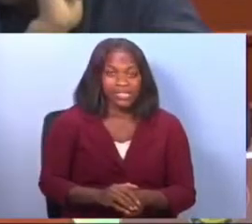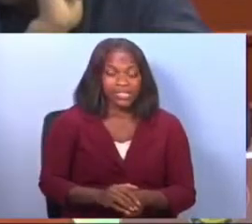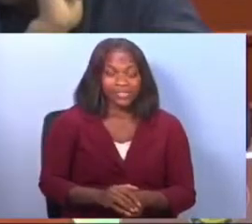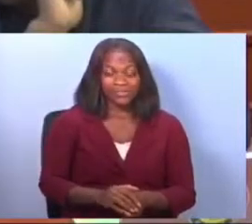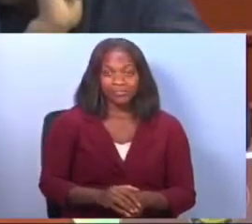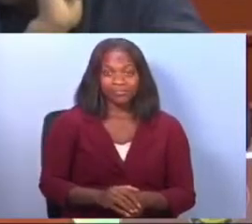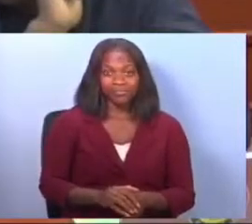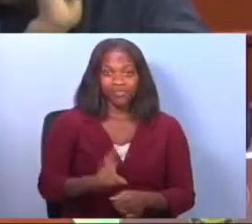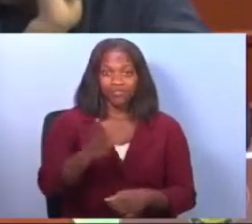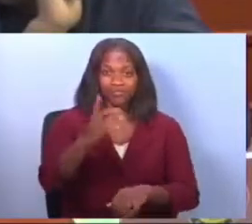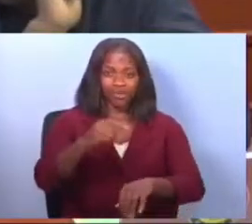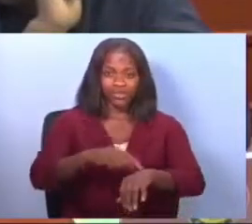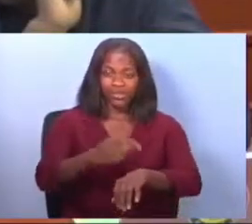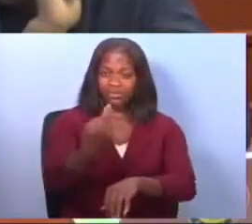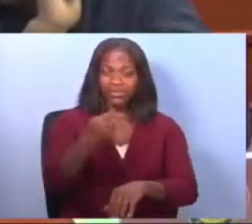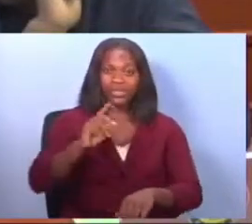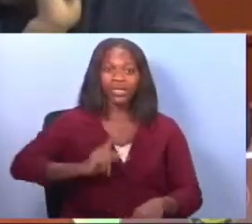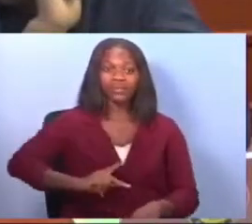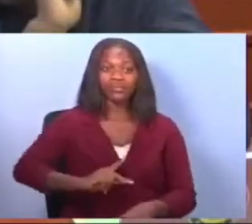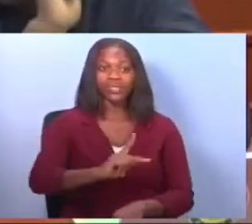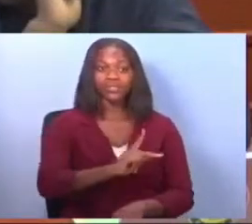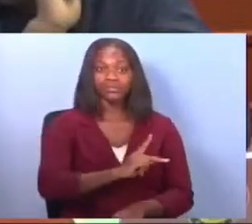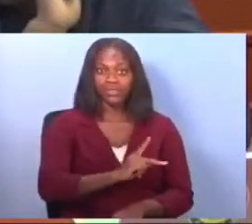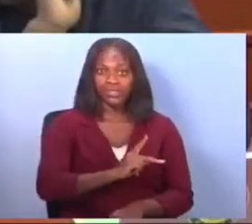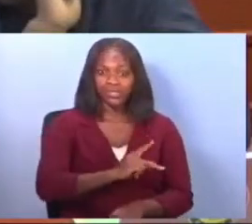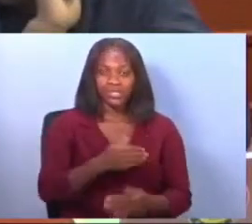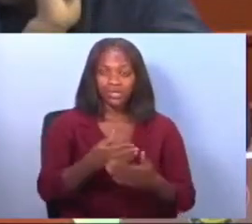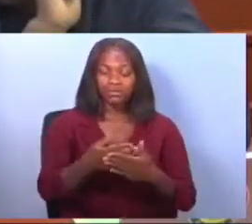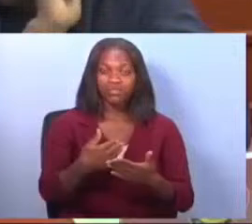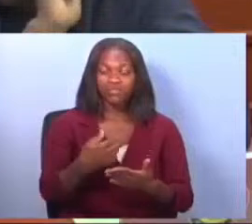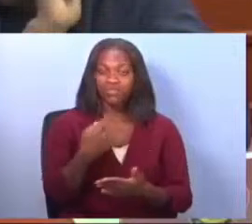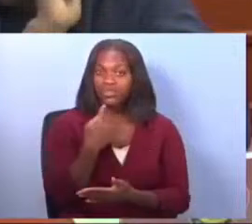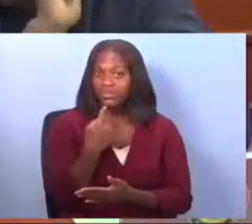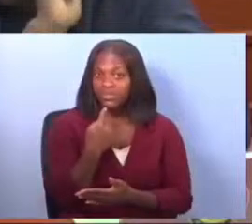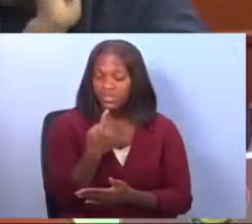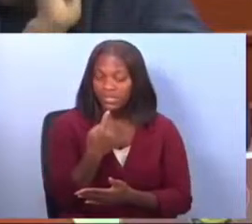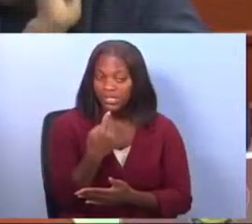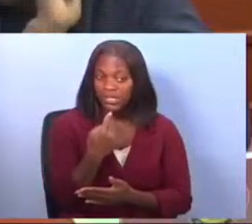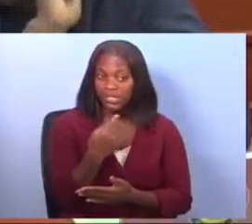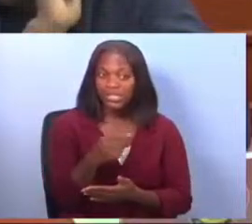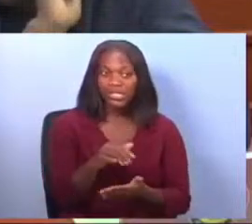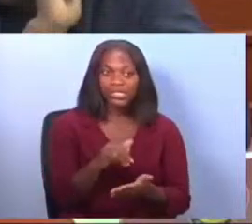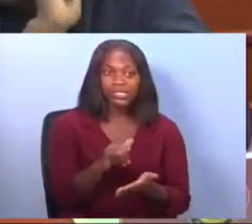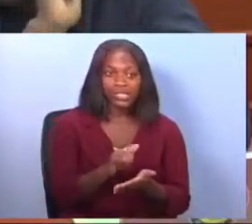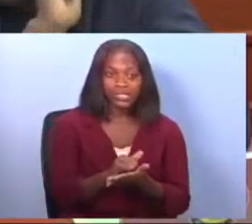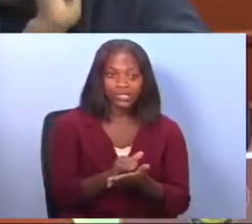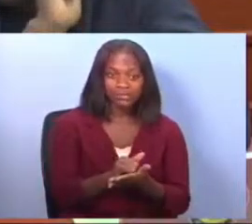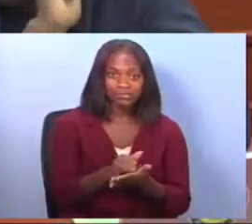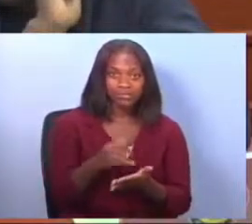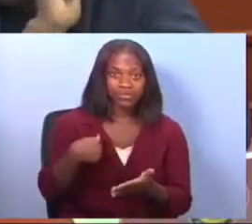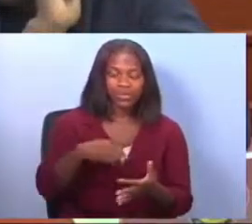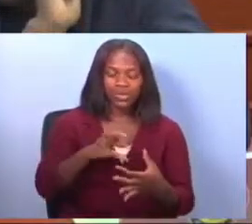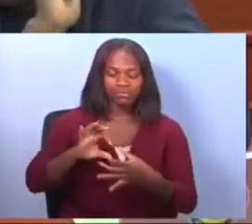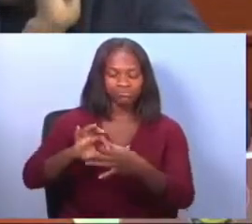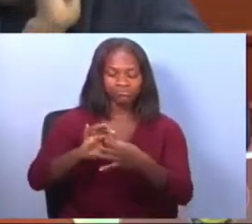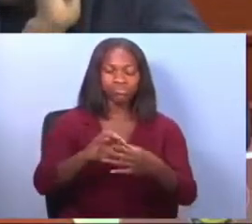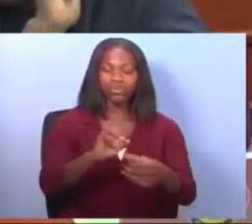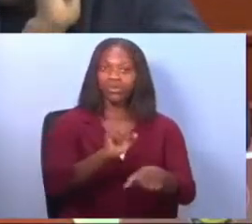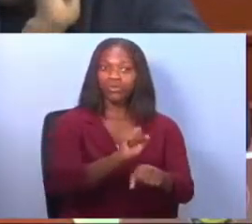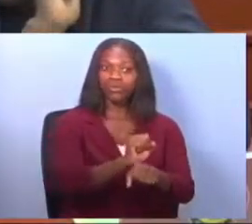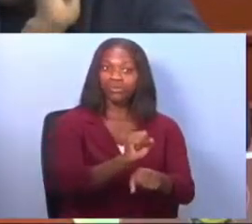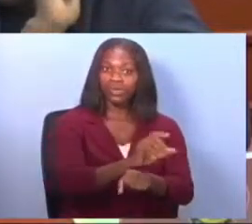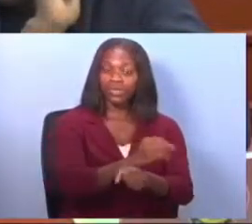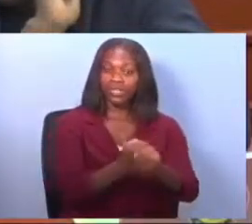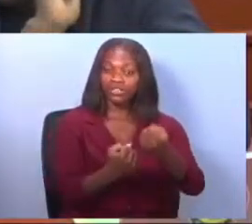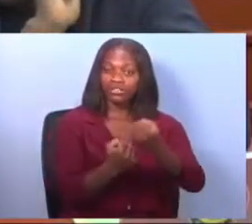House. Mr. Speaker, he had earlier submitted that in the spirit of cooperation and the need to